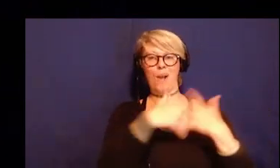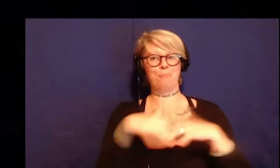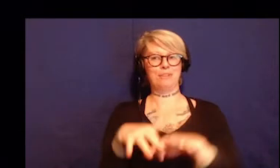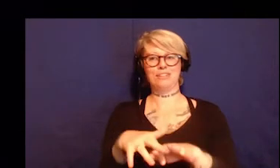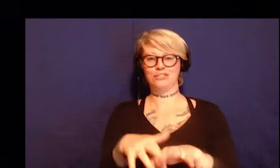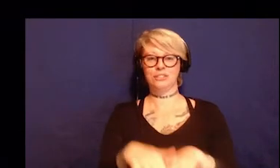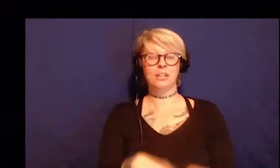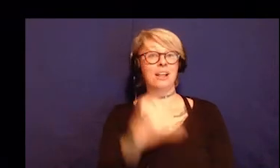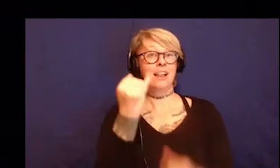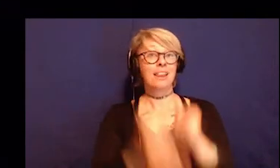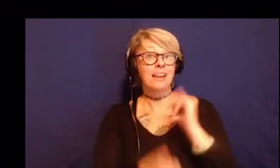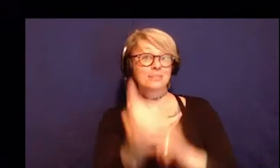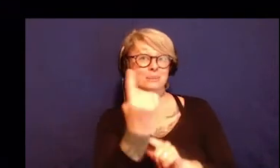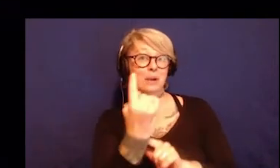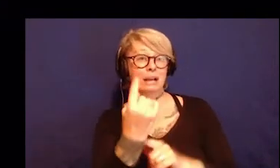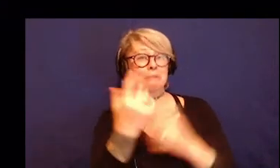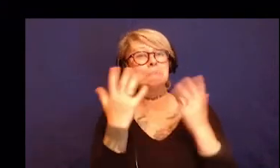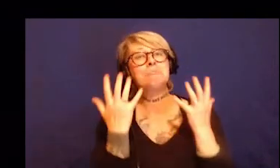Our last one,